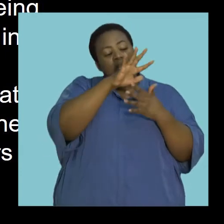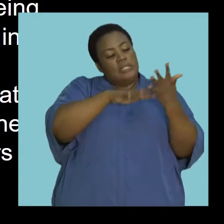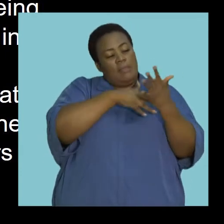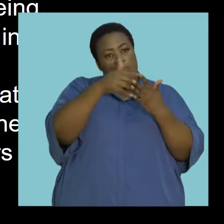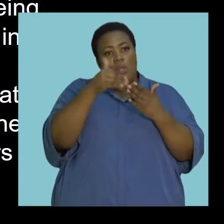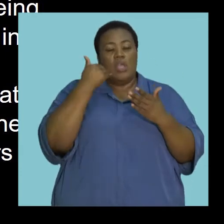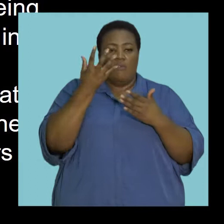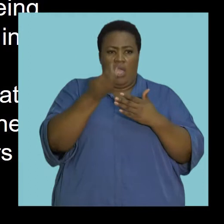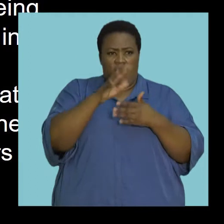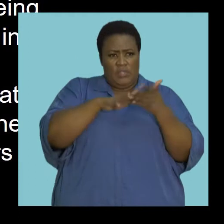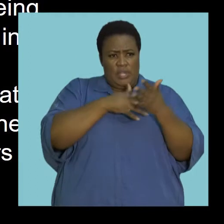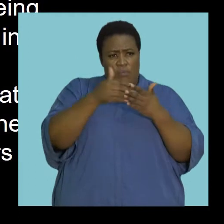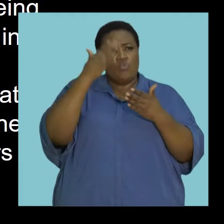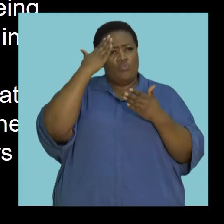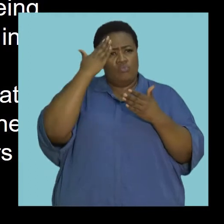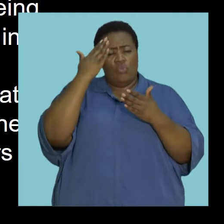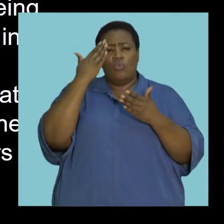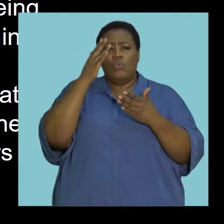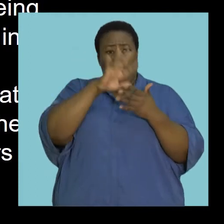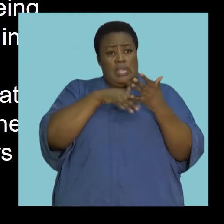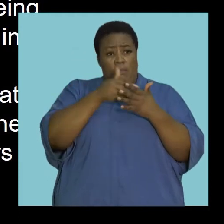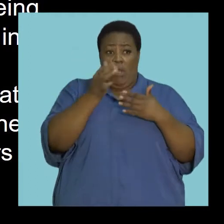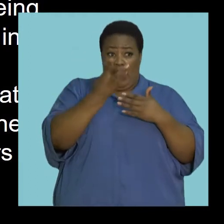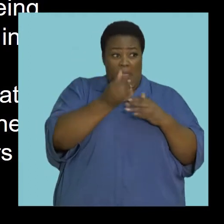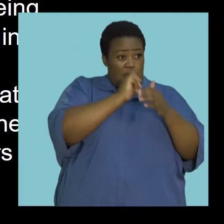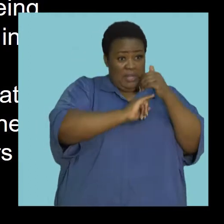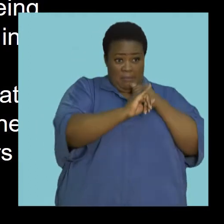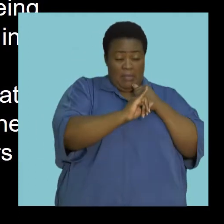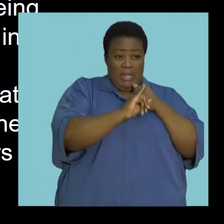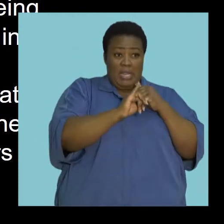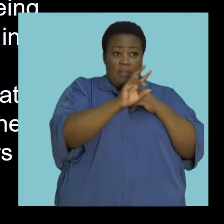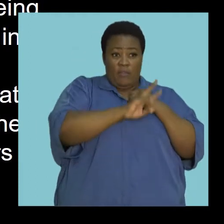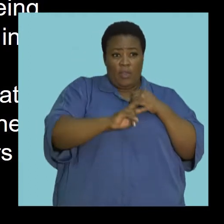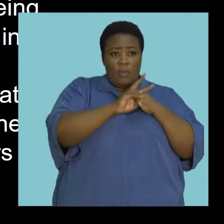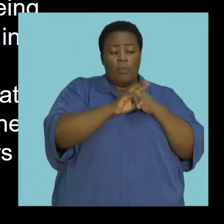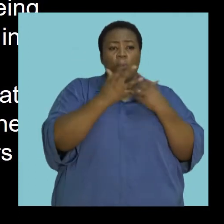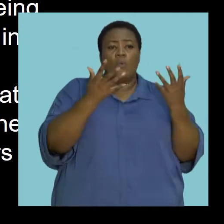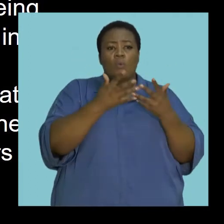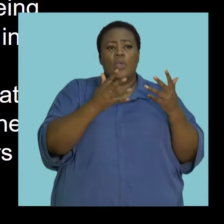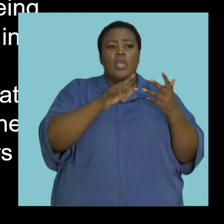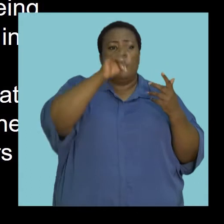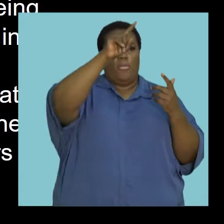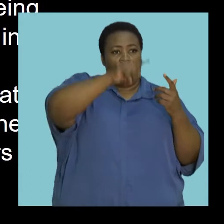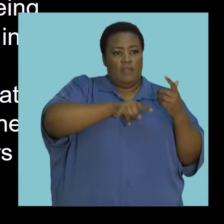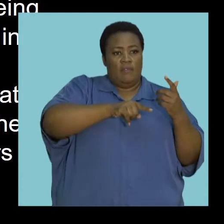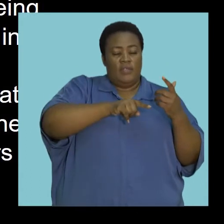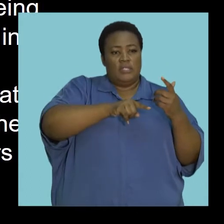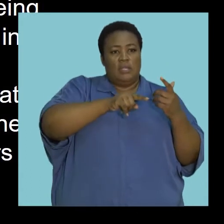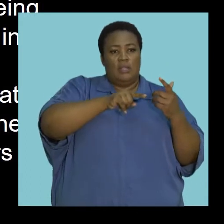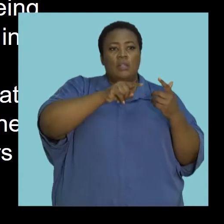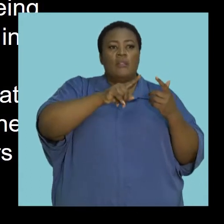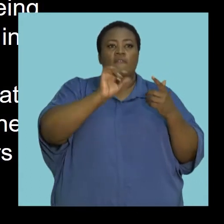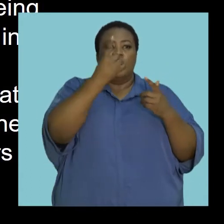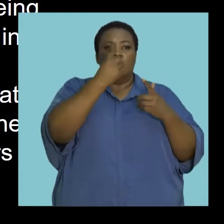you've got the table, and you know that the table we've just looked at has the independent variable on the vertical column, and we identify